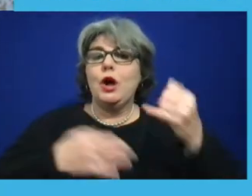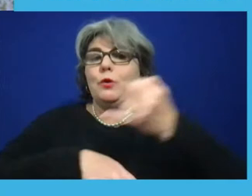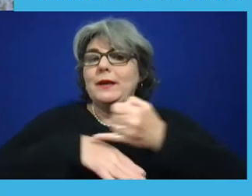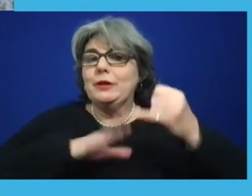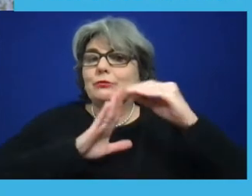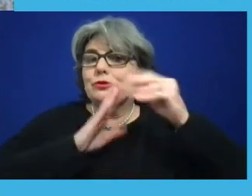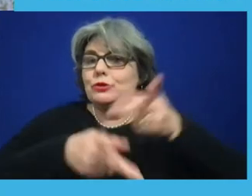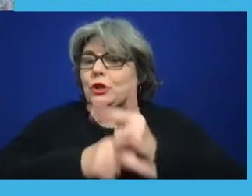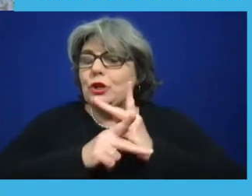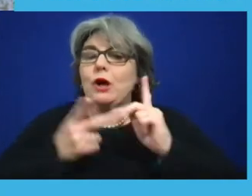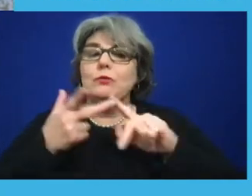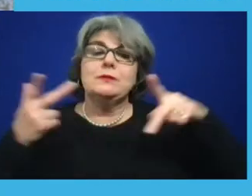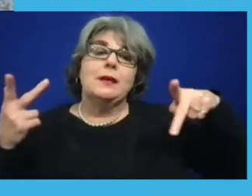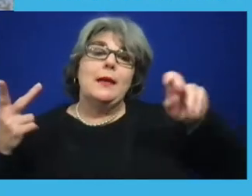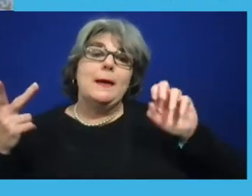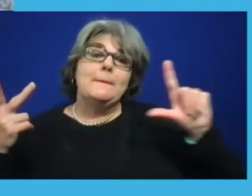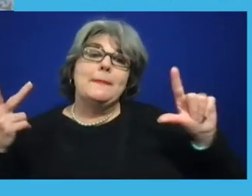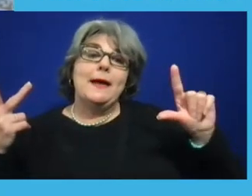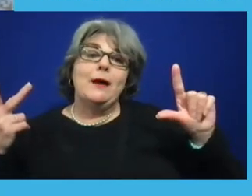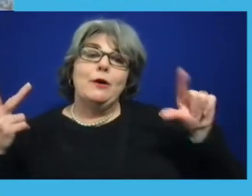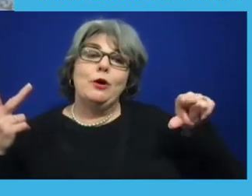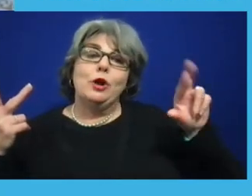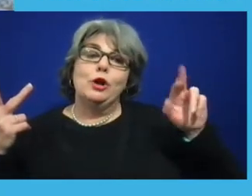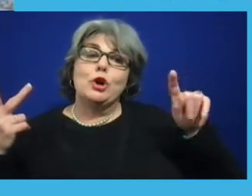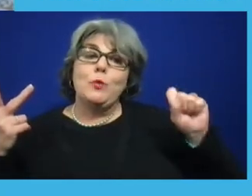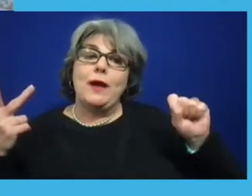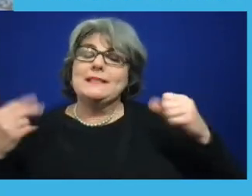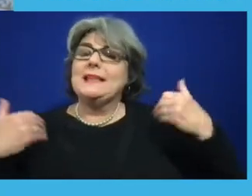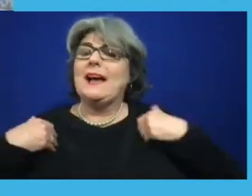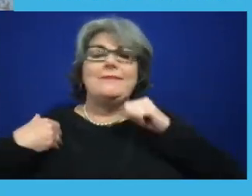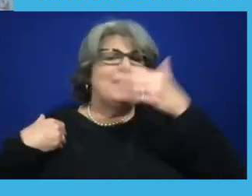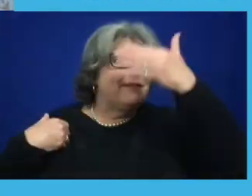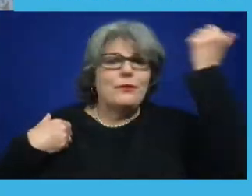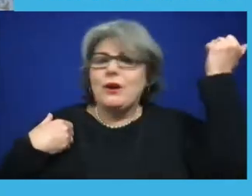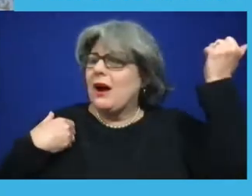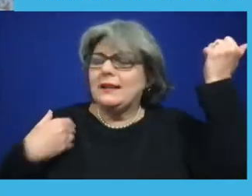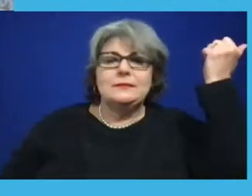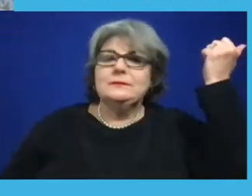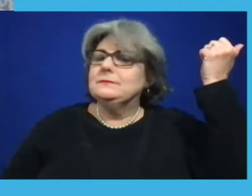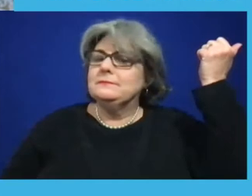Upward Bound and low-interest student loans and Pell Grants.